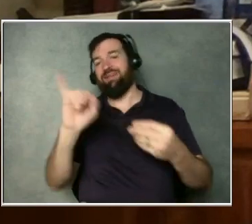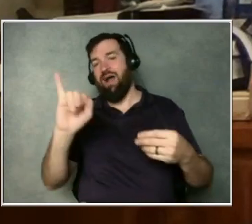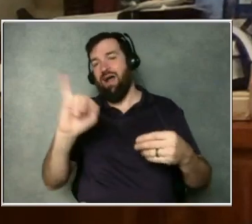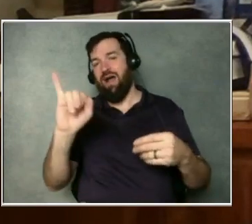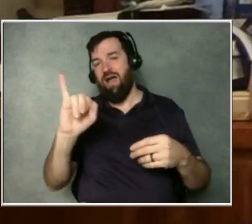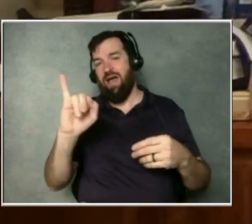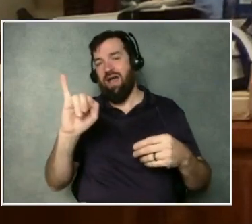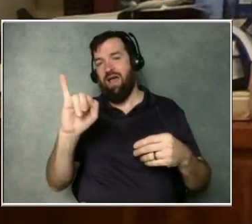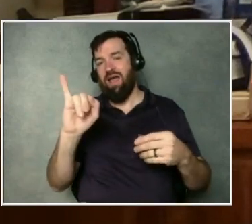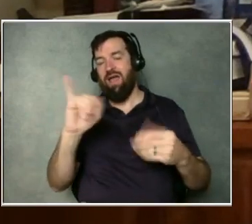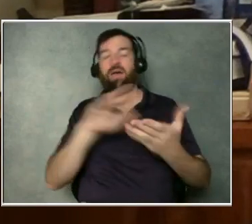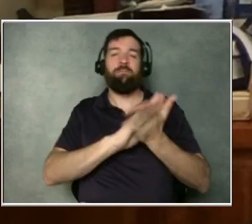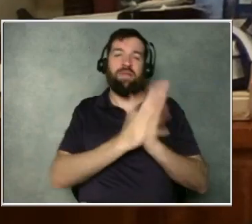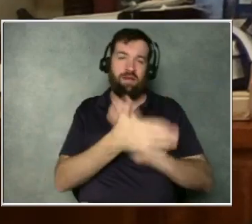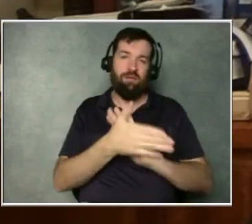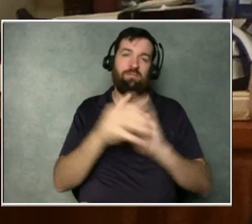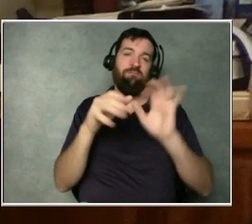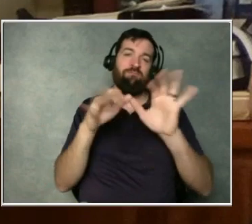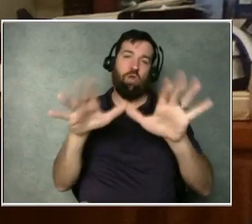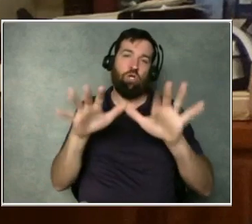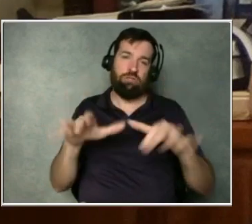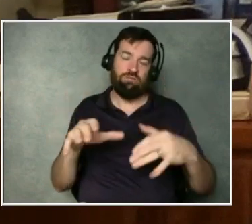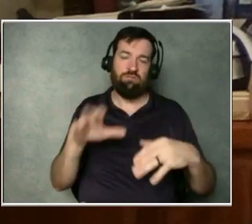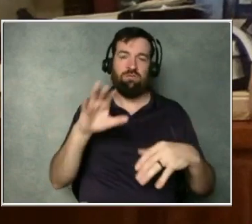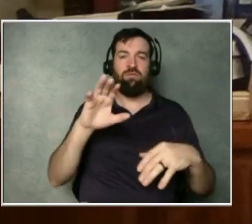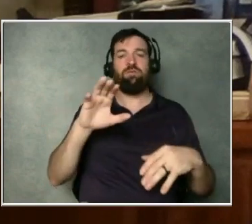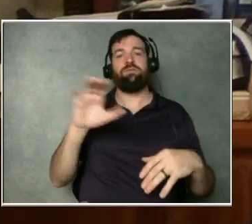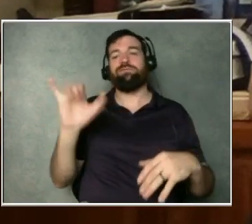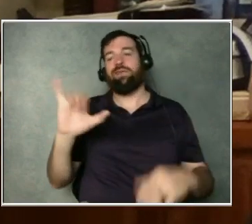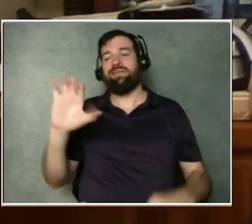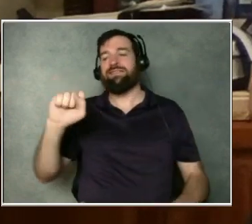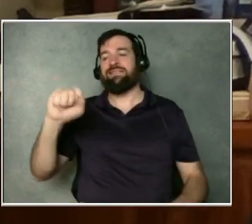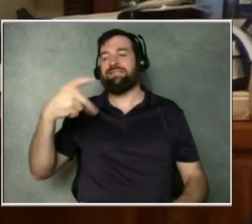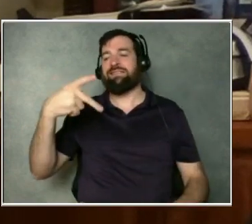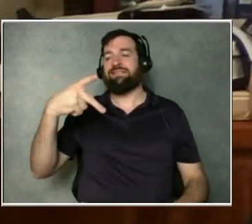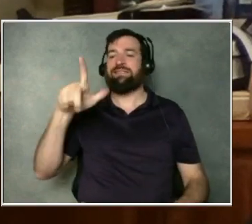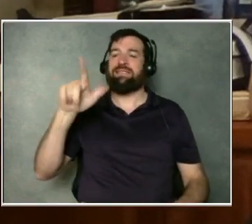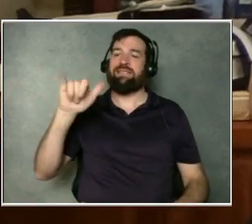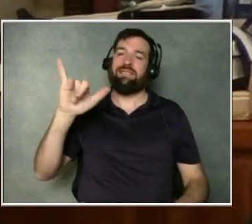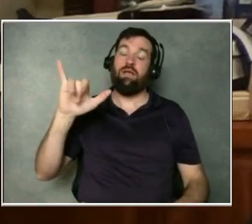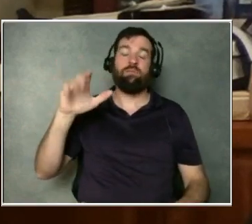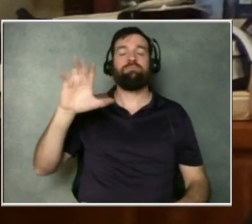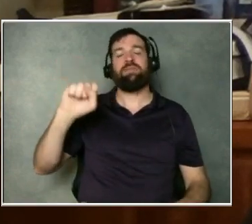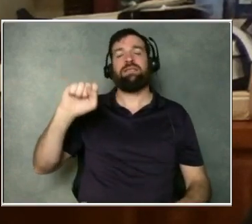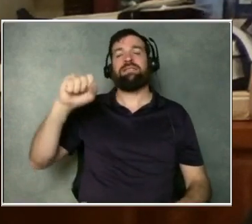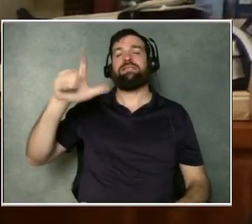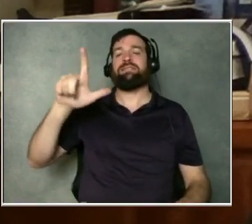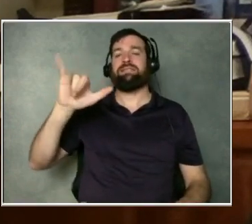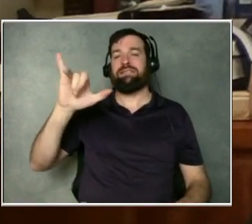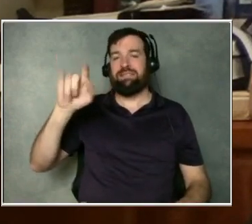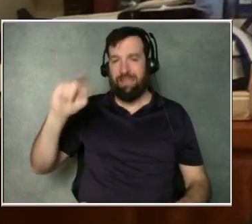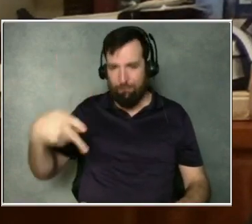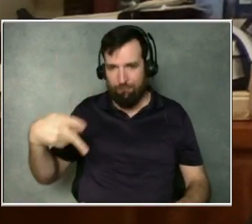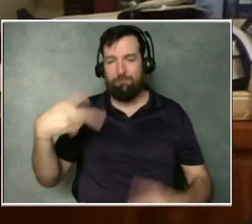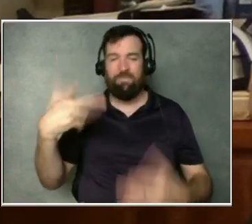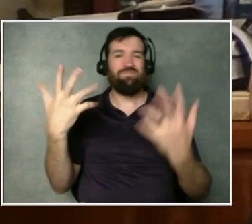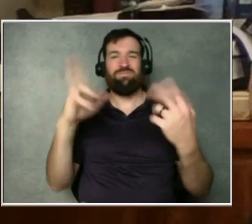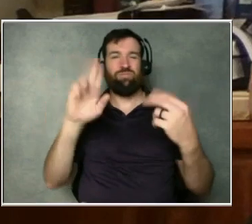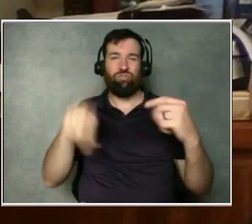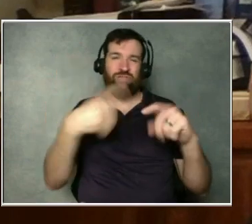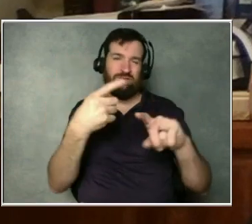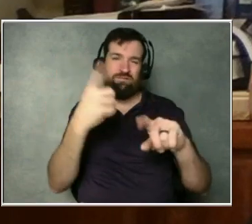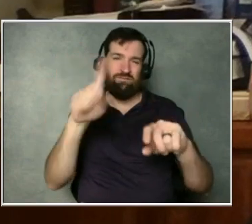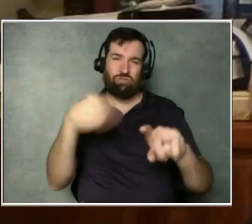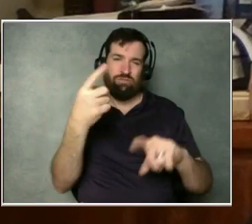made it Flirt, just like we have slip variants and other things. So Hawkeye's exactly right. These are just